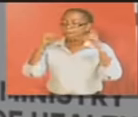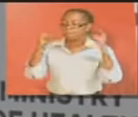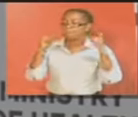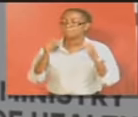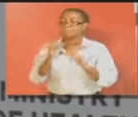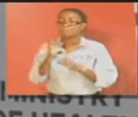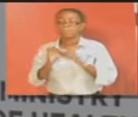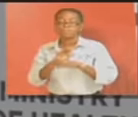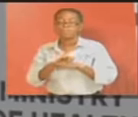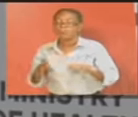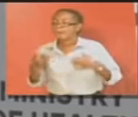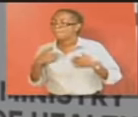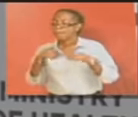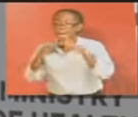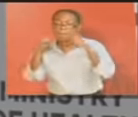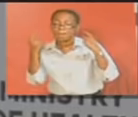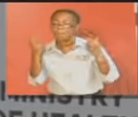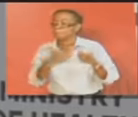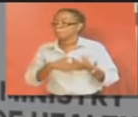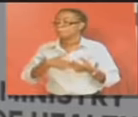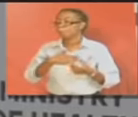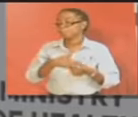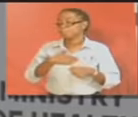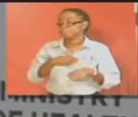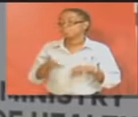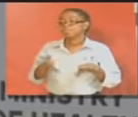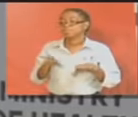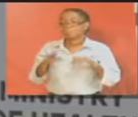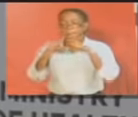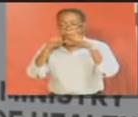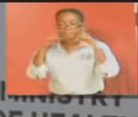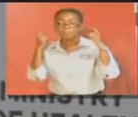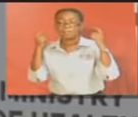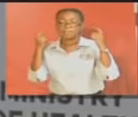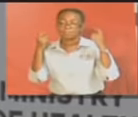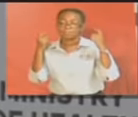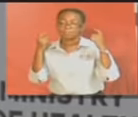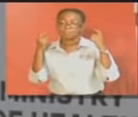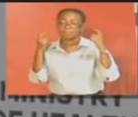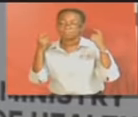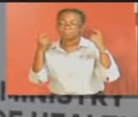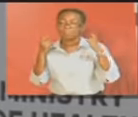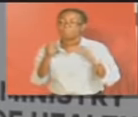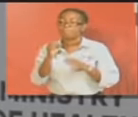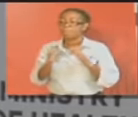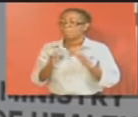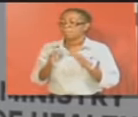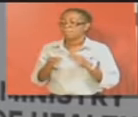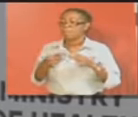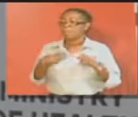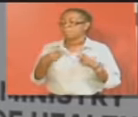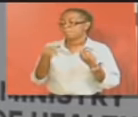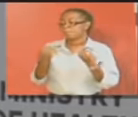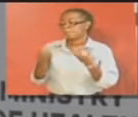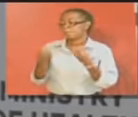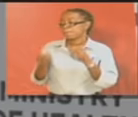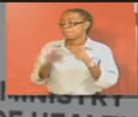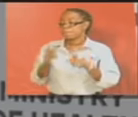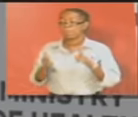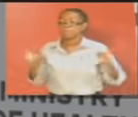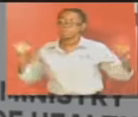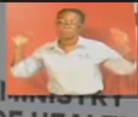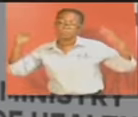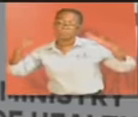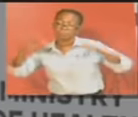that. If the numbers become excessive, then we need to disperse. We will also, of course, have the additional support of